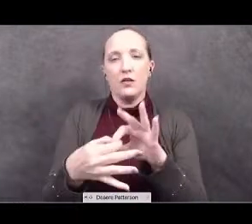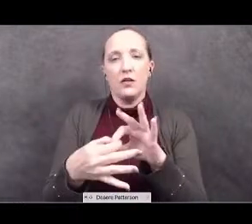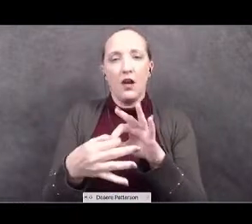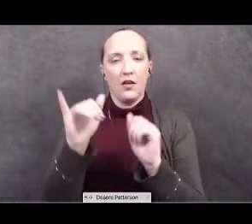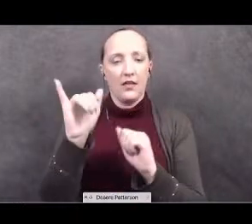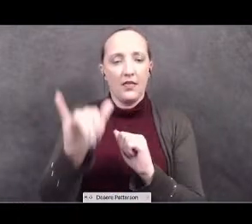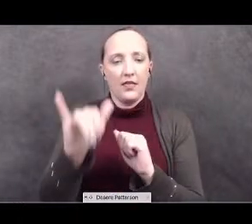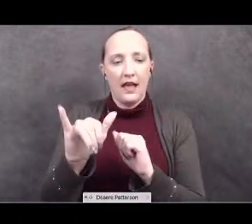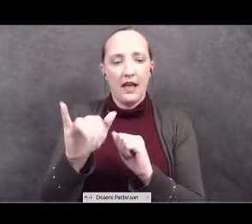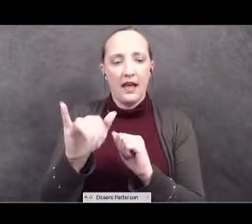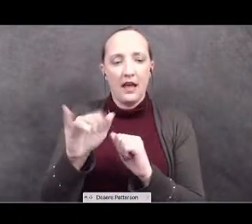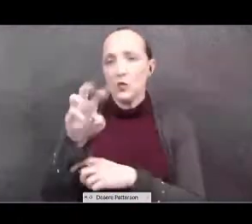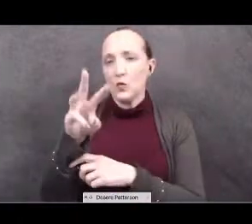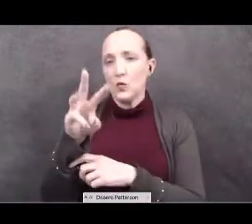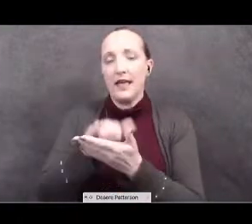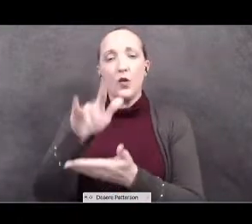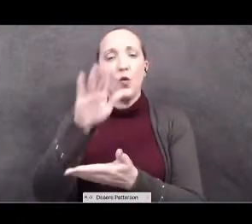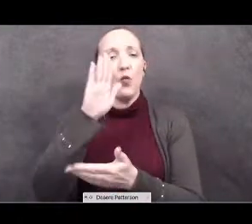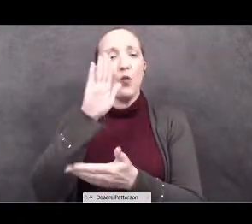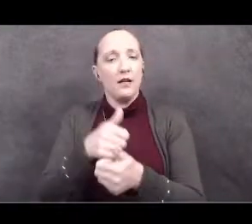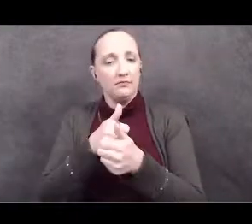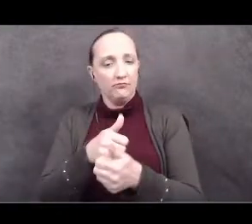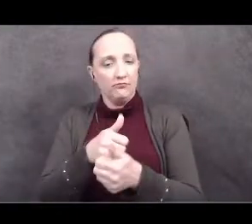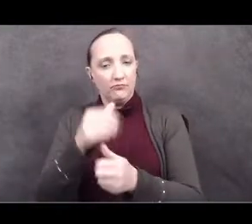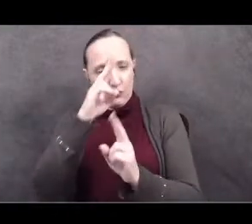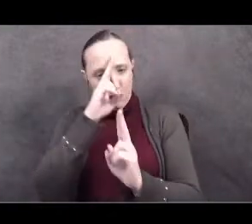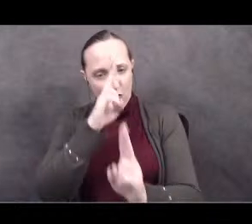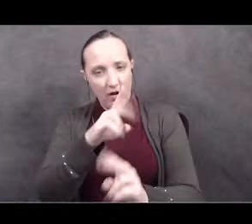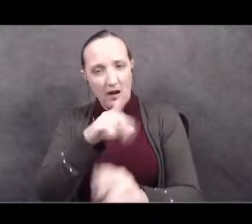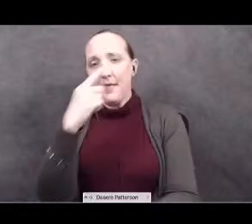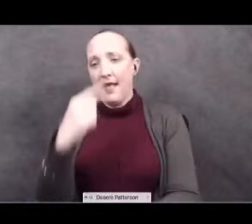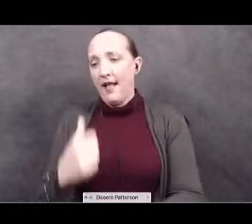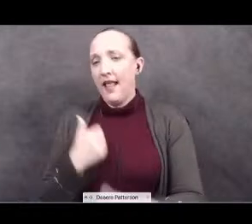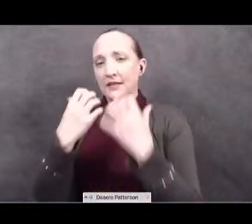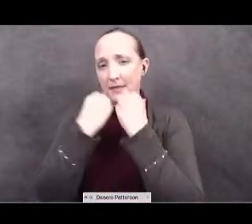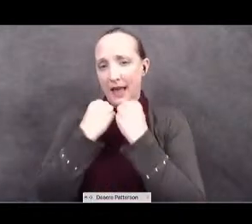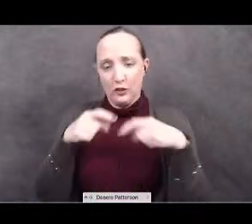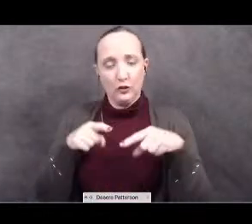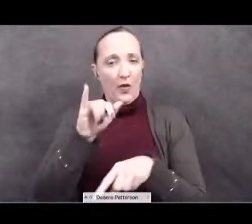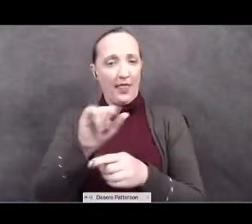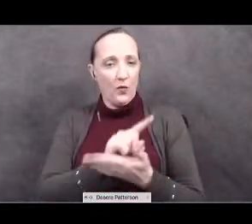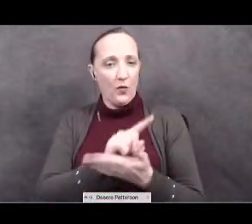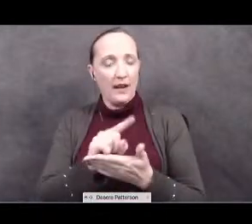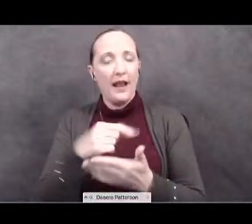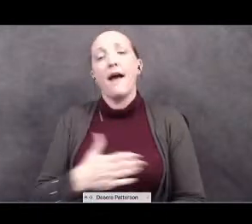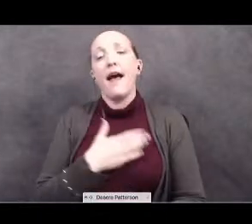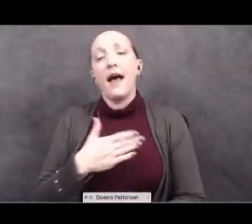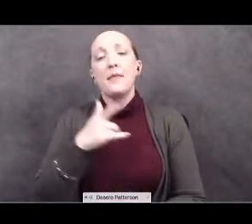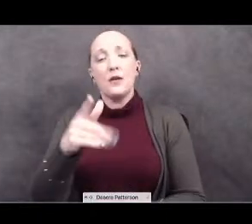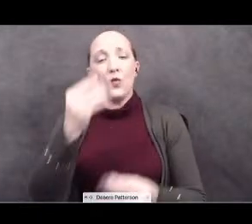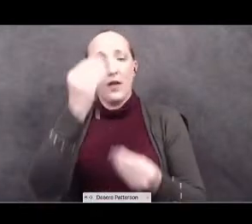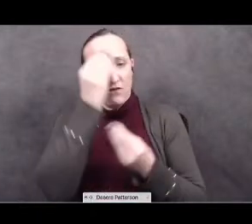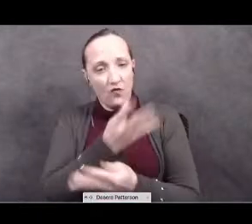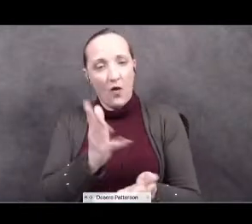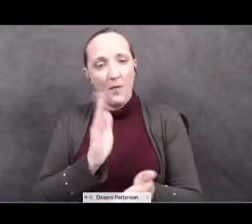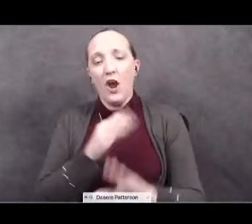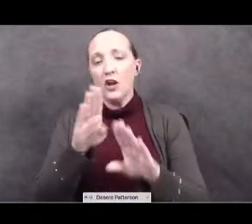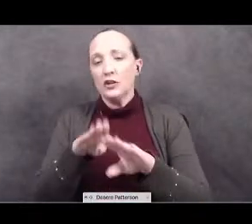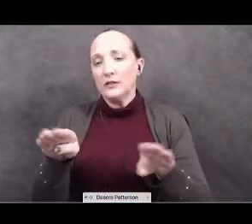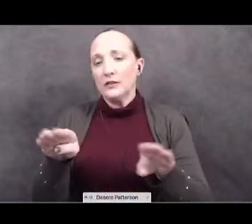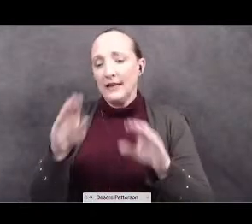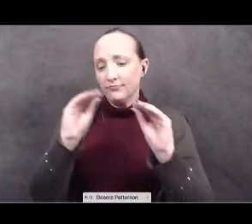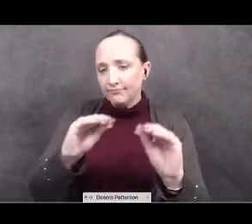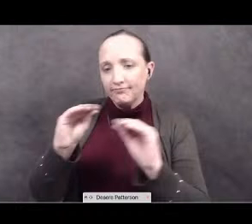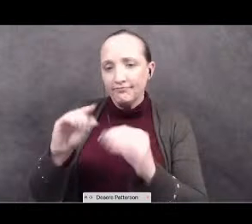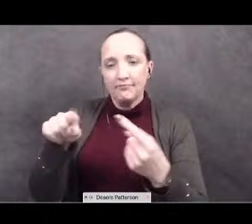black lives matter movement during the week I am very happy that you will be informing and educating our children about this issue I am pleased that the